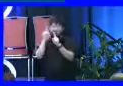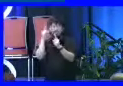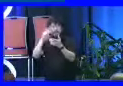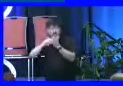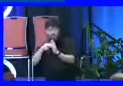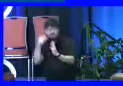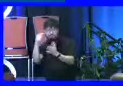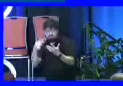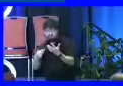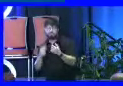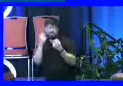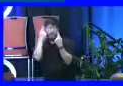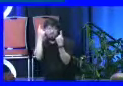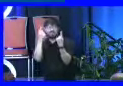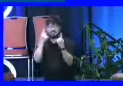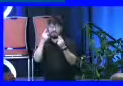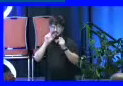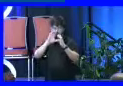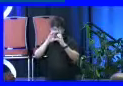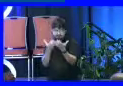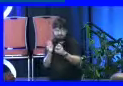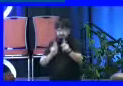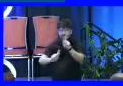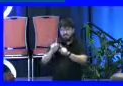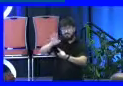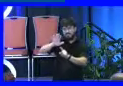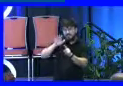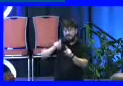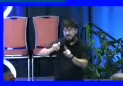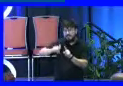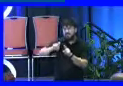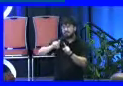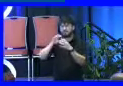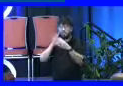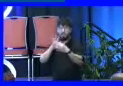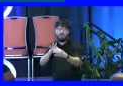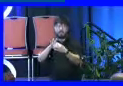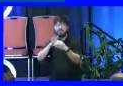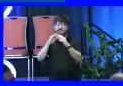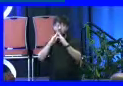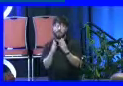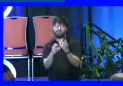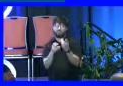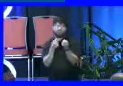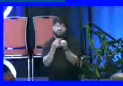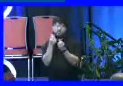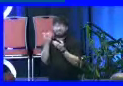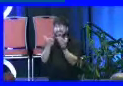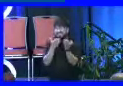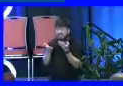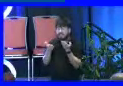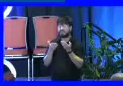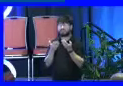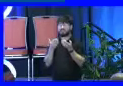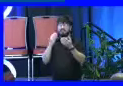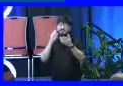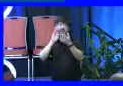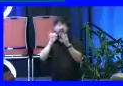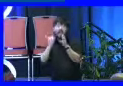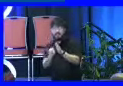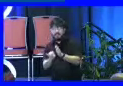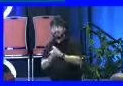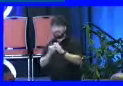like understanding populations' needs, their needs for housing-related supports and services, determining eligibility for and identifying